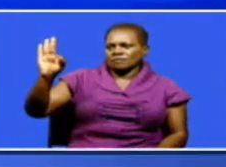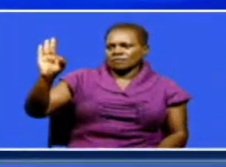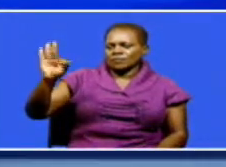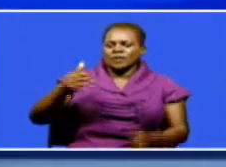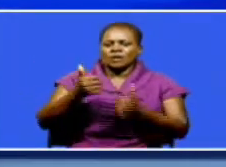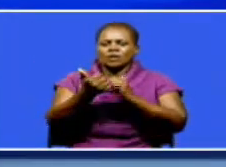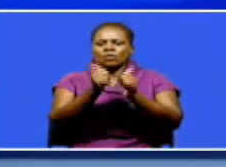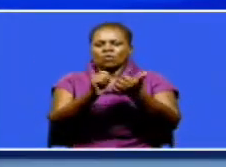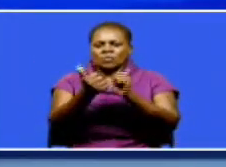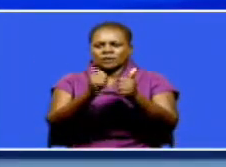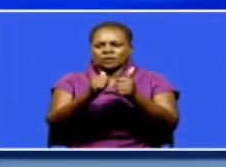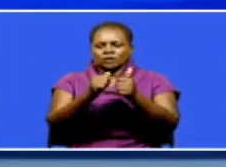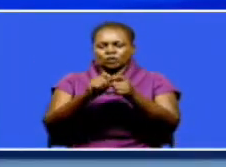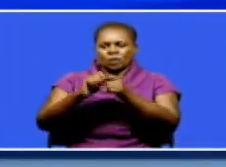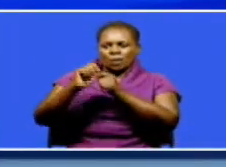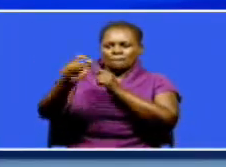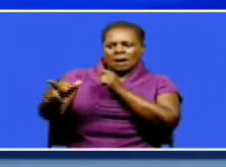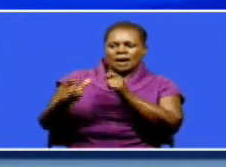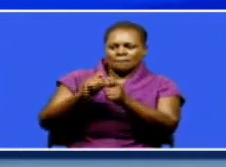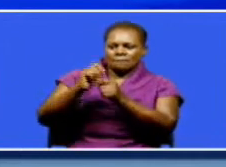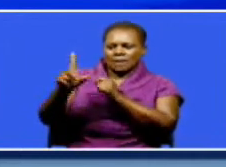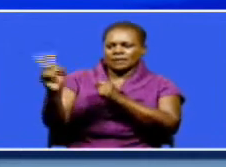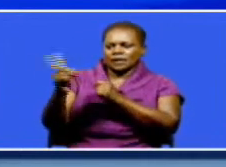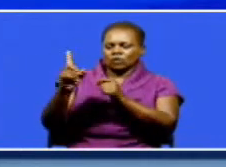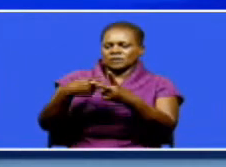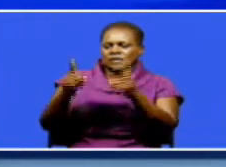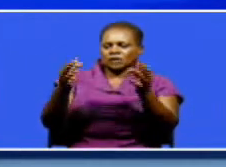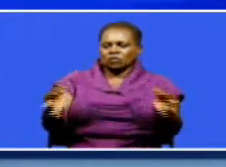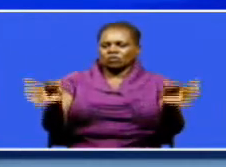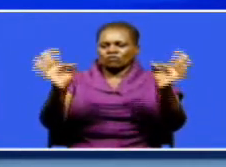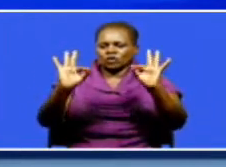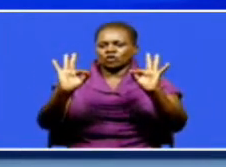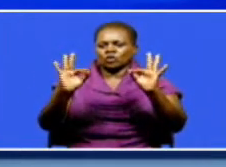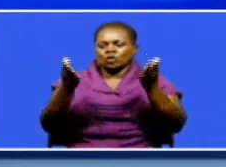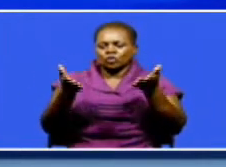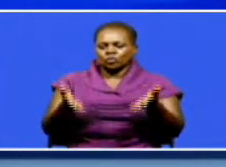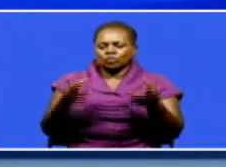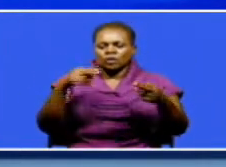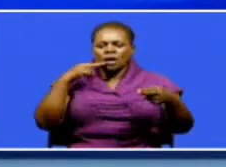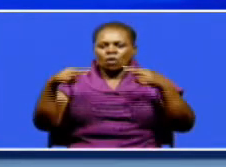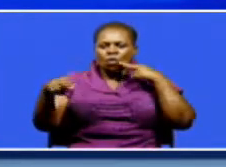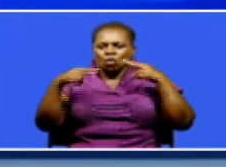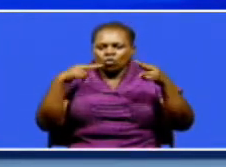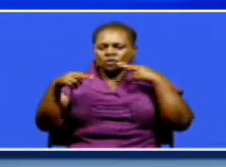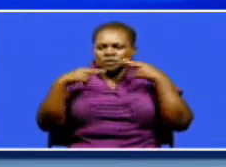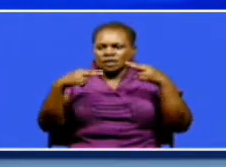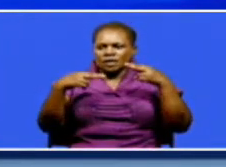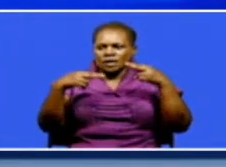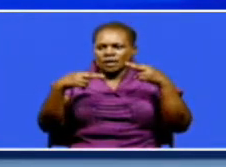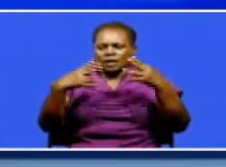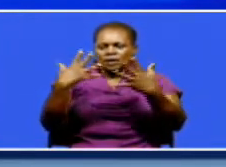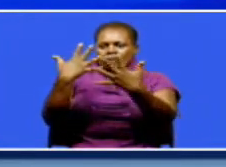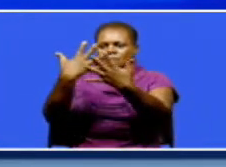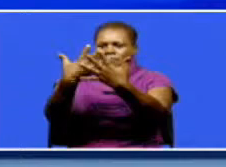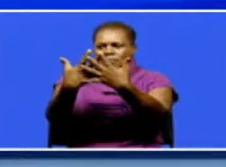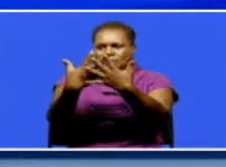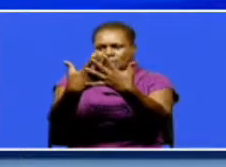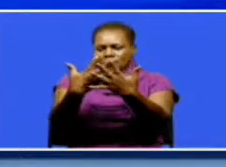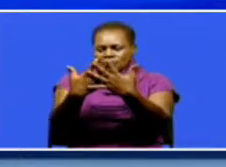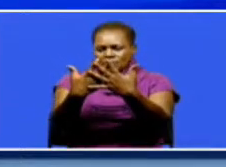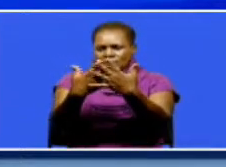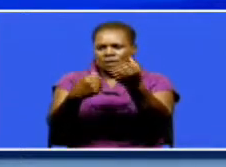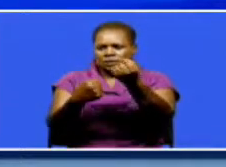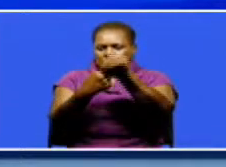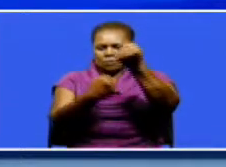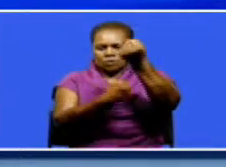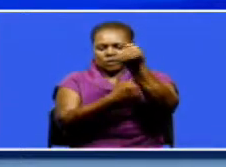Na mashindano ya Vishale Kaunti ya Nairobi yameanza rasmi hii leo katika mgahawa wa maafisa wa magereza Nairobi yakithaminiwa